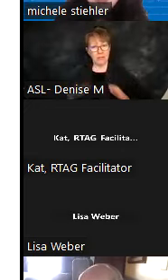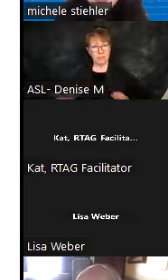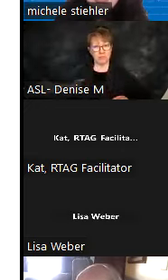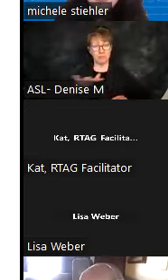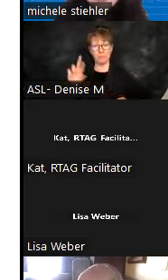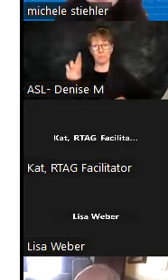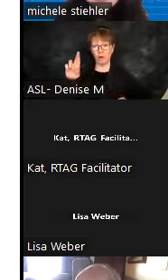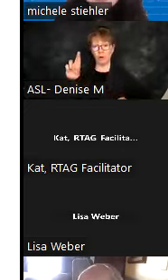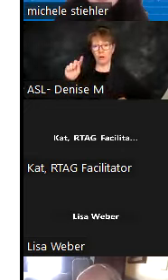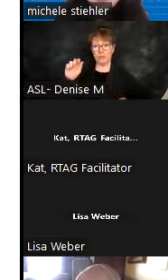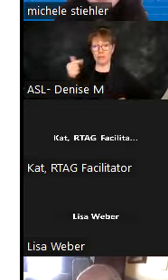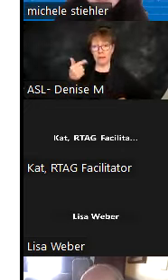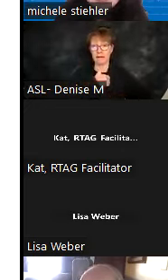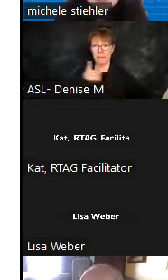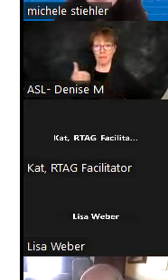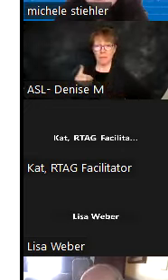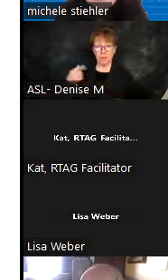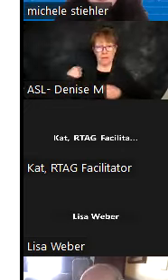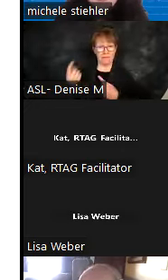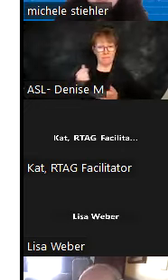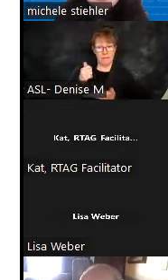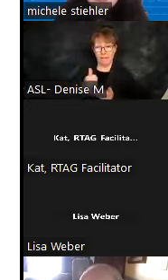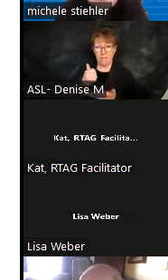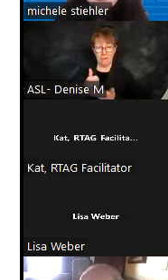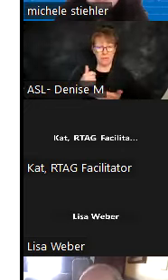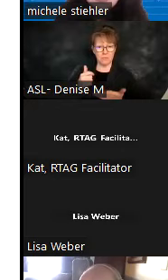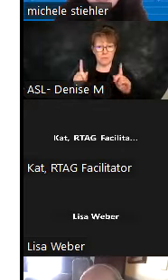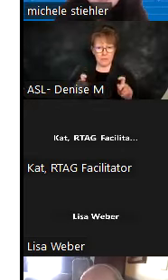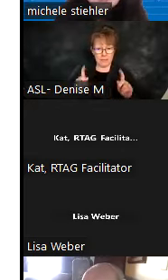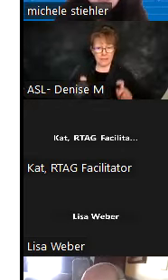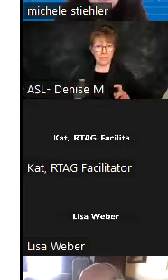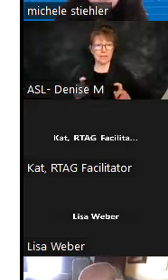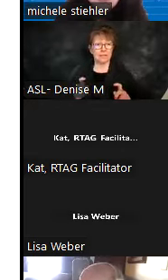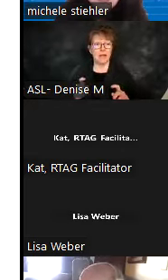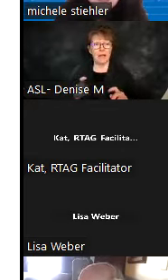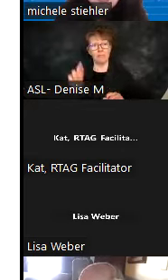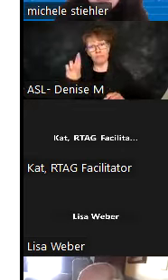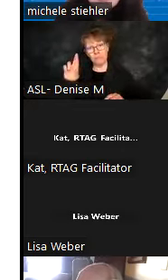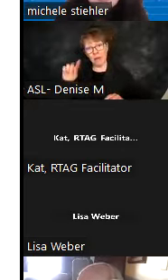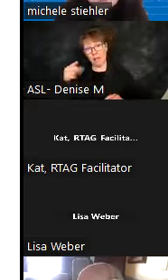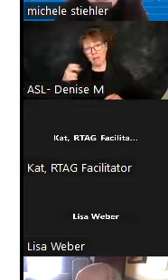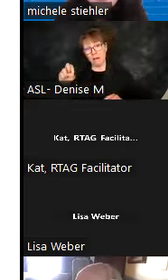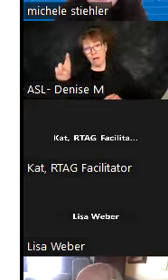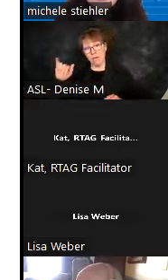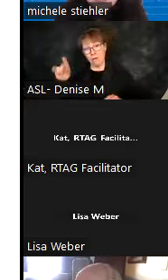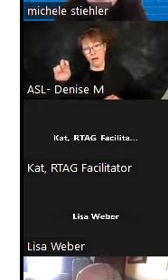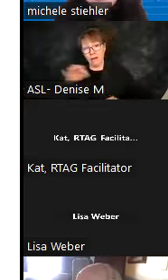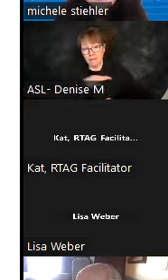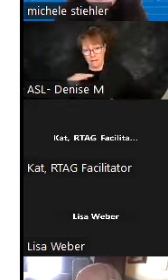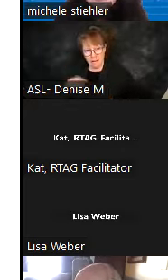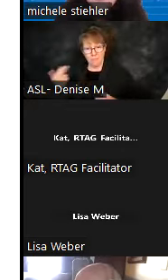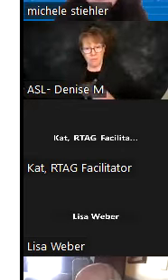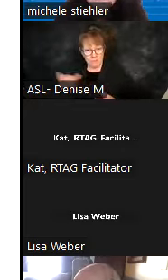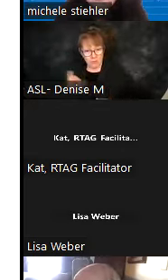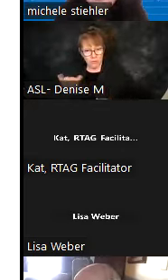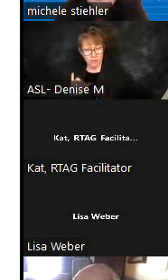RTAG members have assisted us with this testing, as RIDE staff has participated as well. Customers will be able to text in